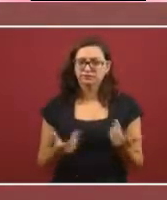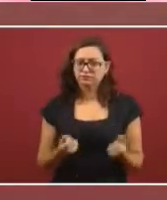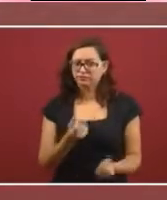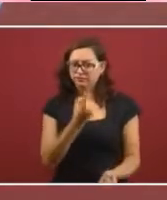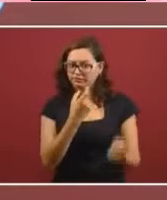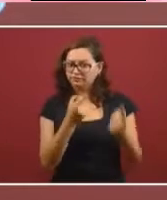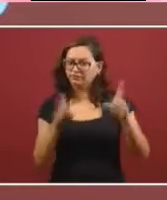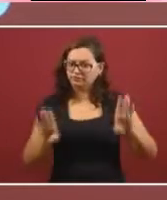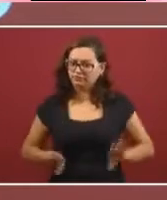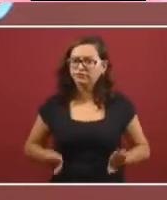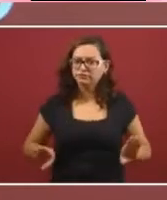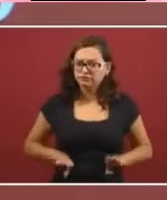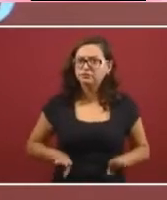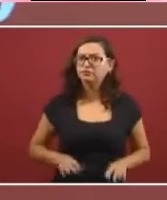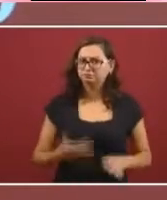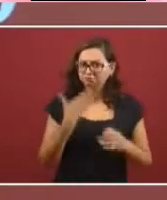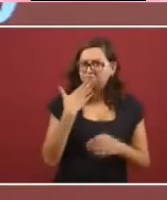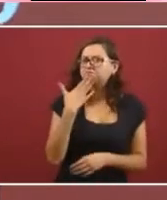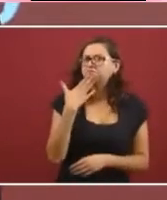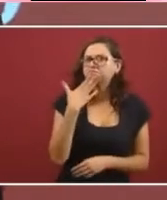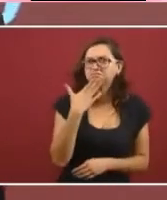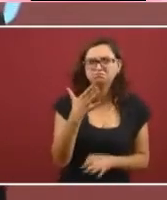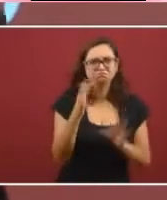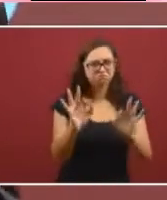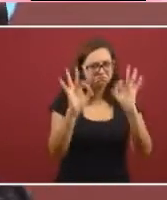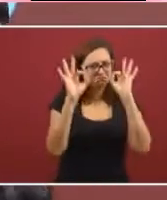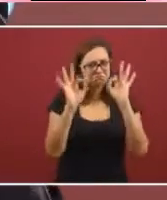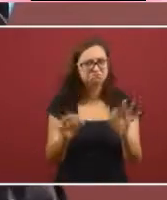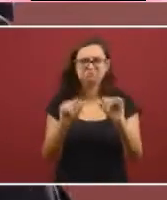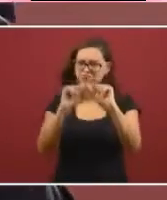that are very apt for National Guard,